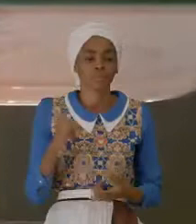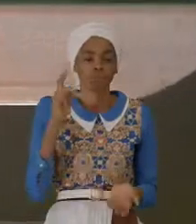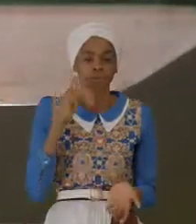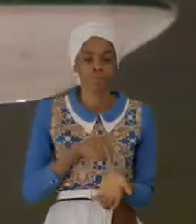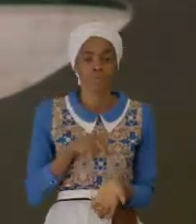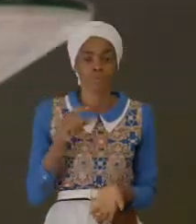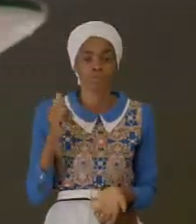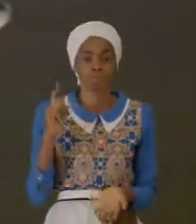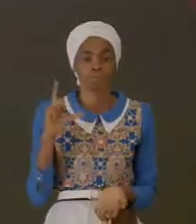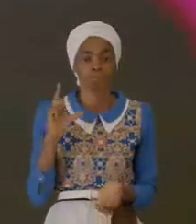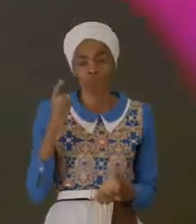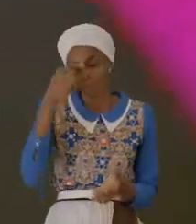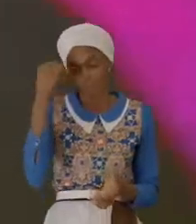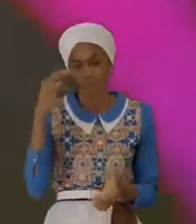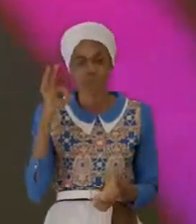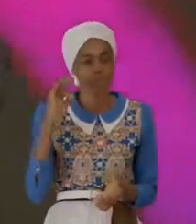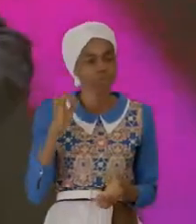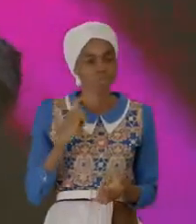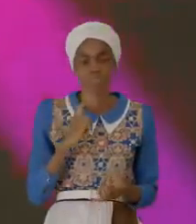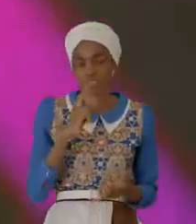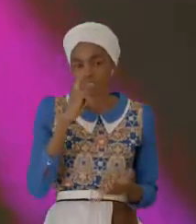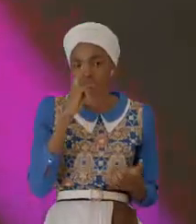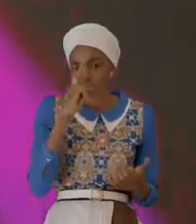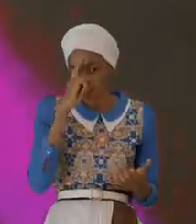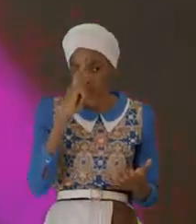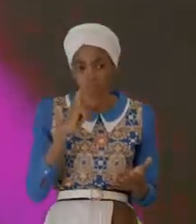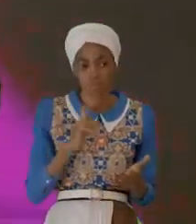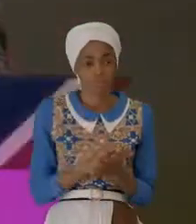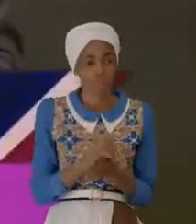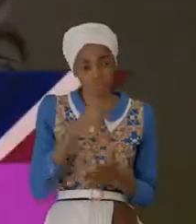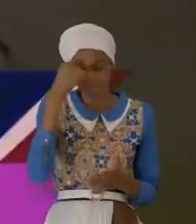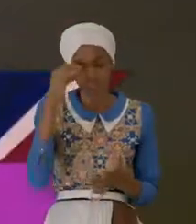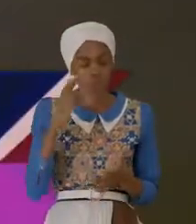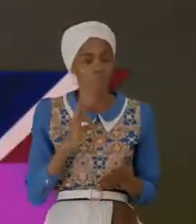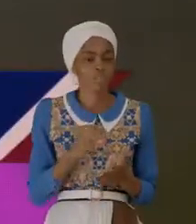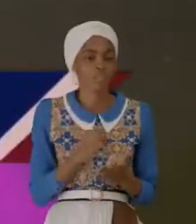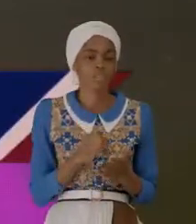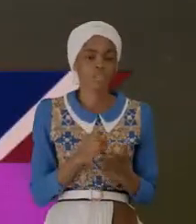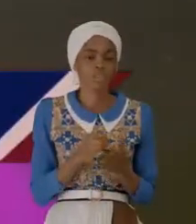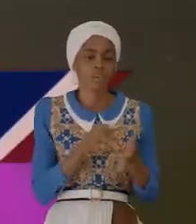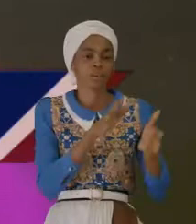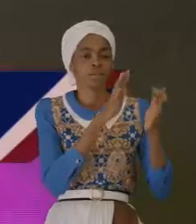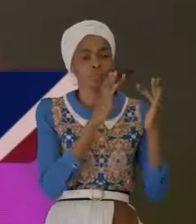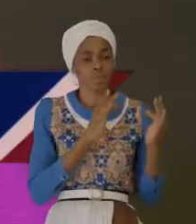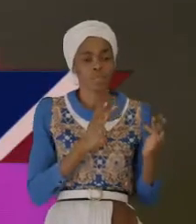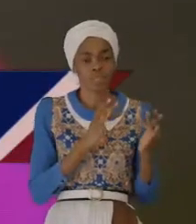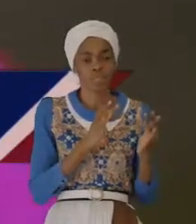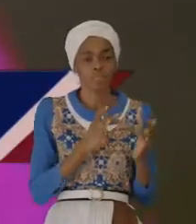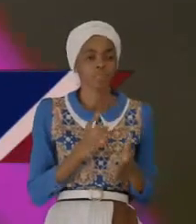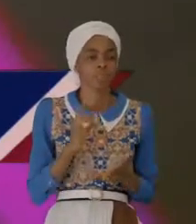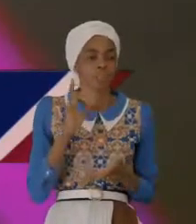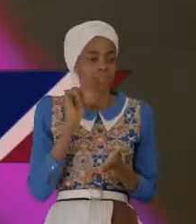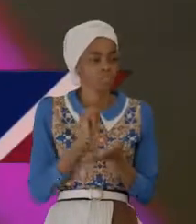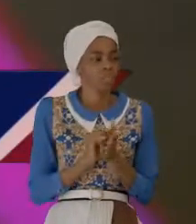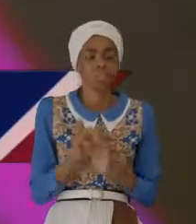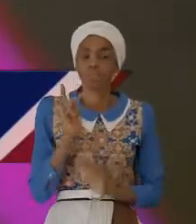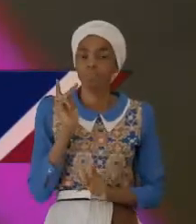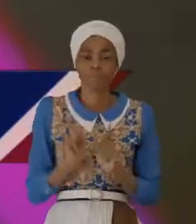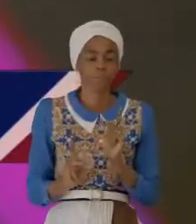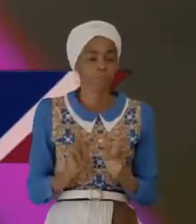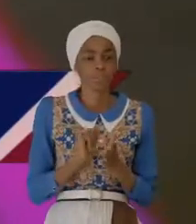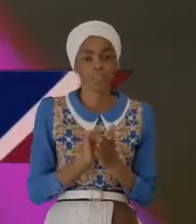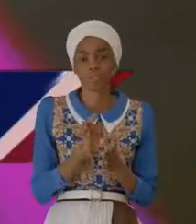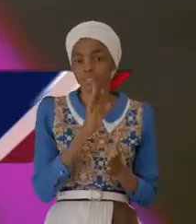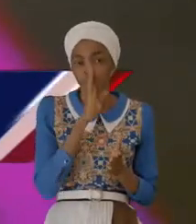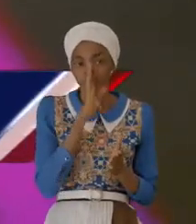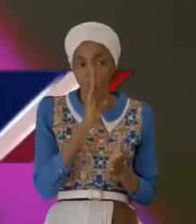because of his concern and because of his passion that the people he had preacher Gentiles